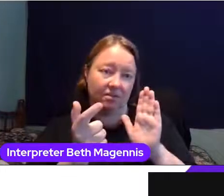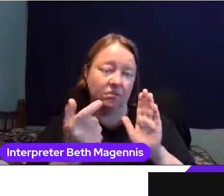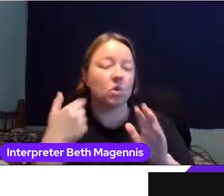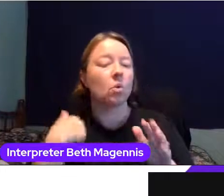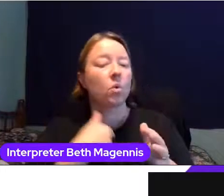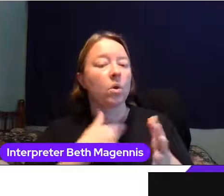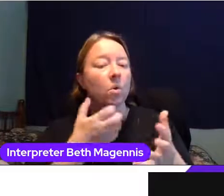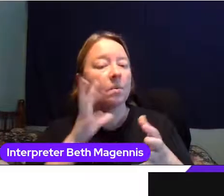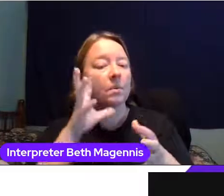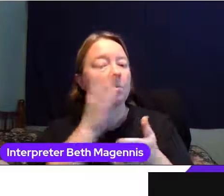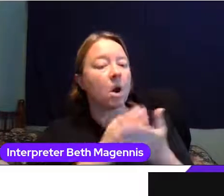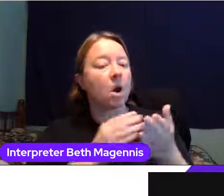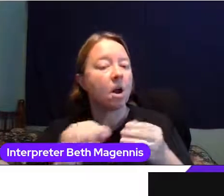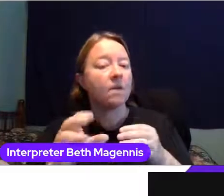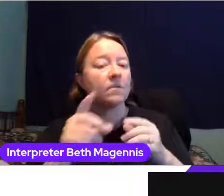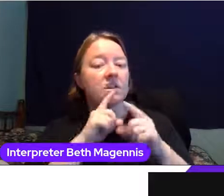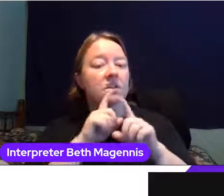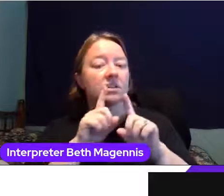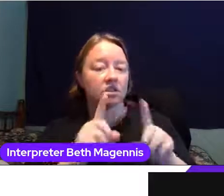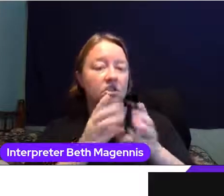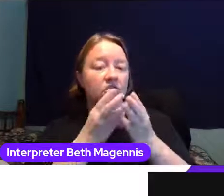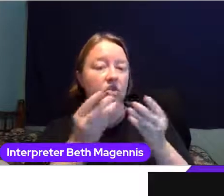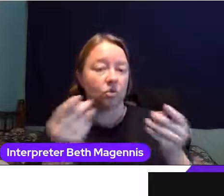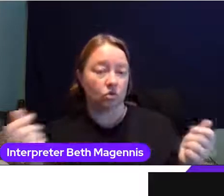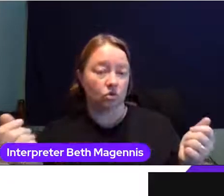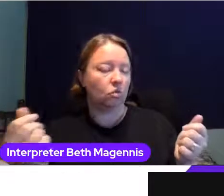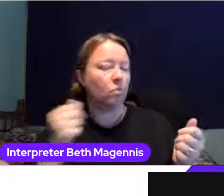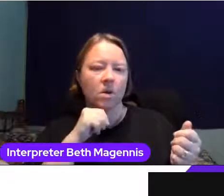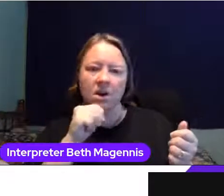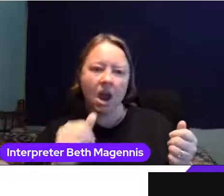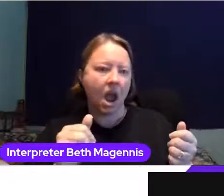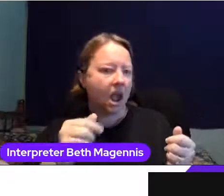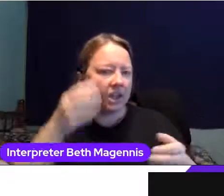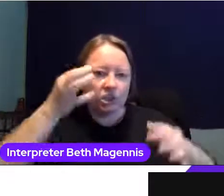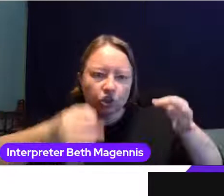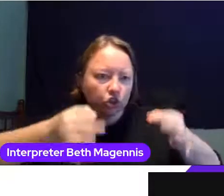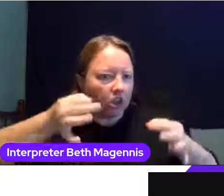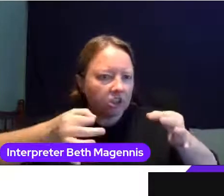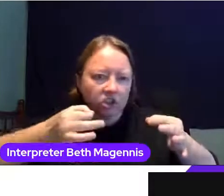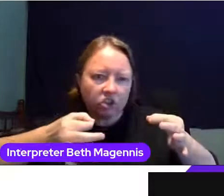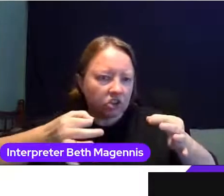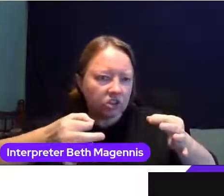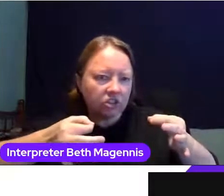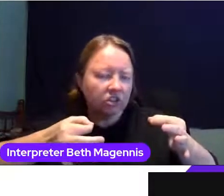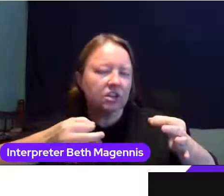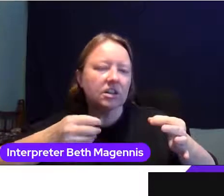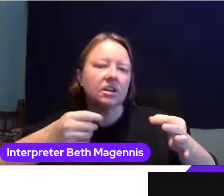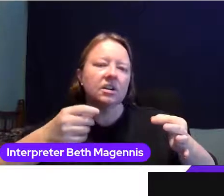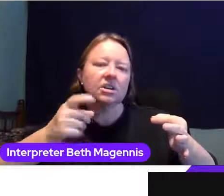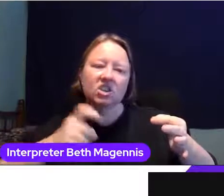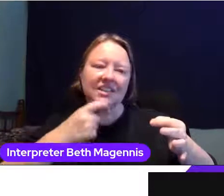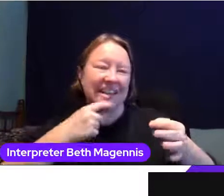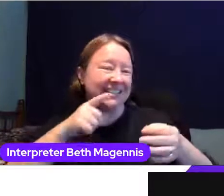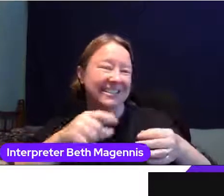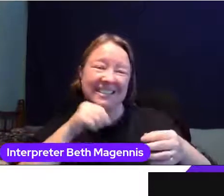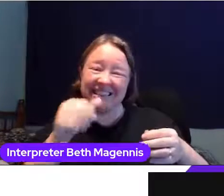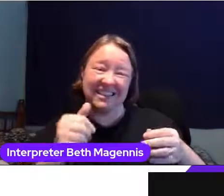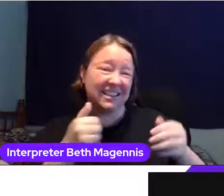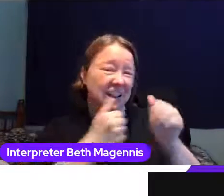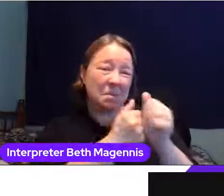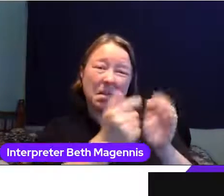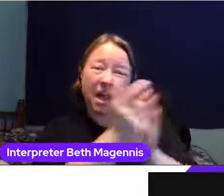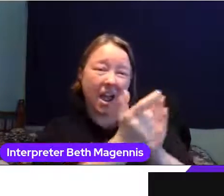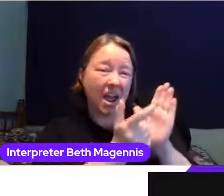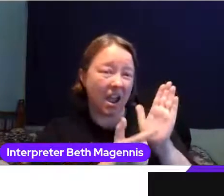want to be part of the solution. We're not making judgments other than saying this doesn't comply, here's how it can be better.